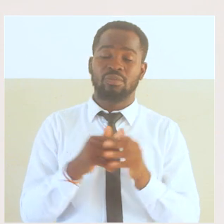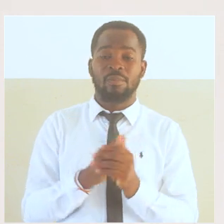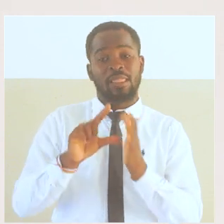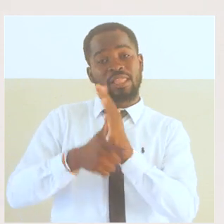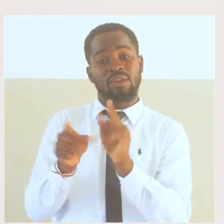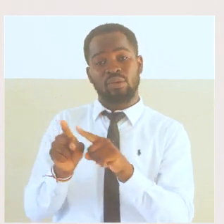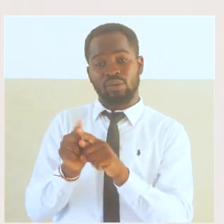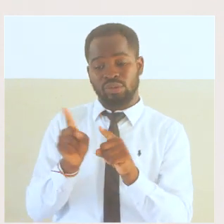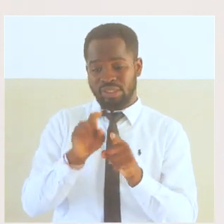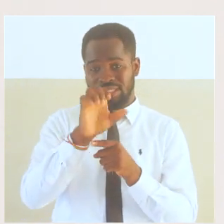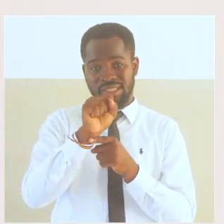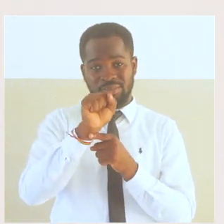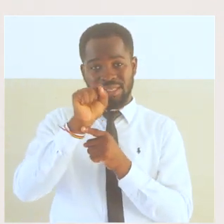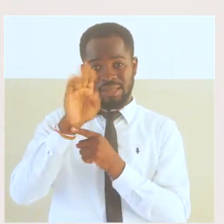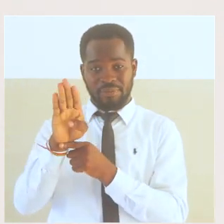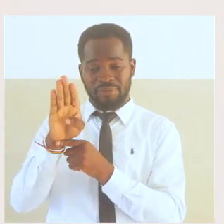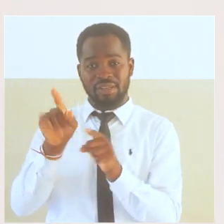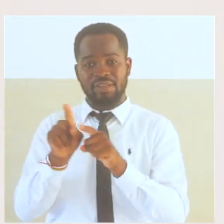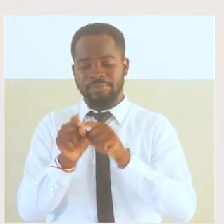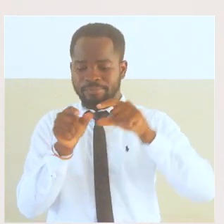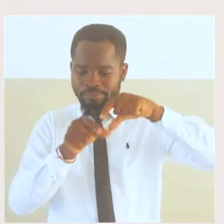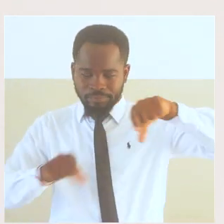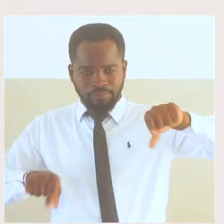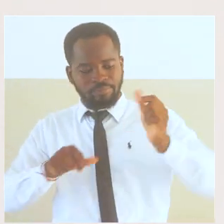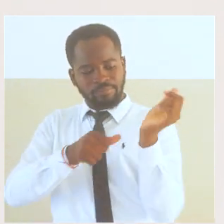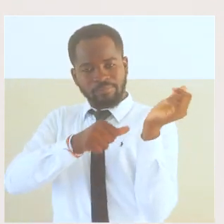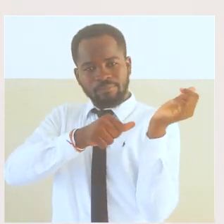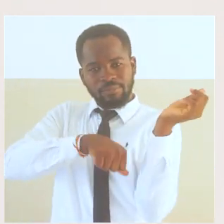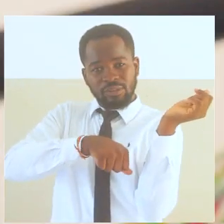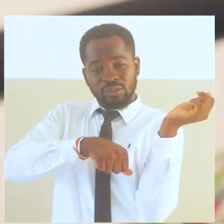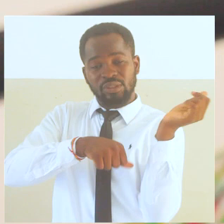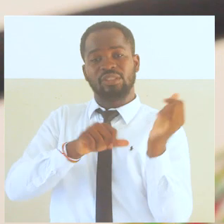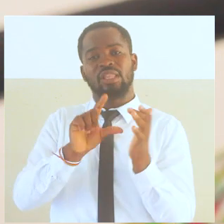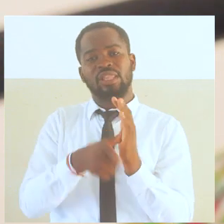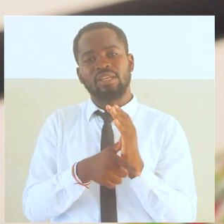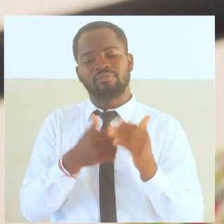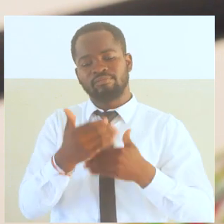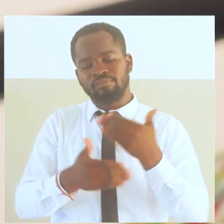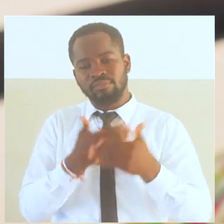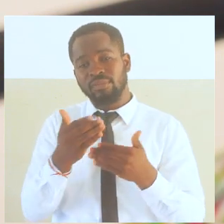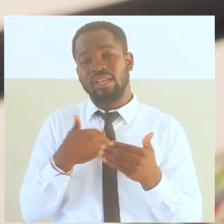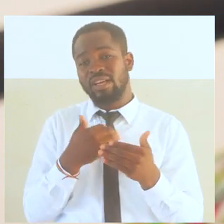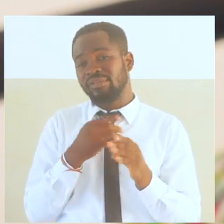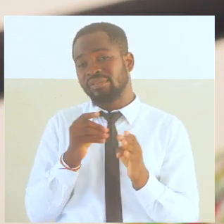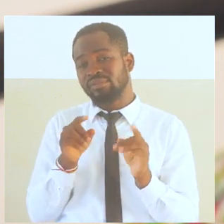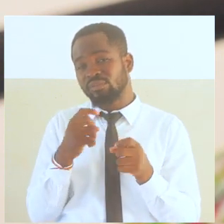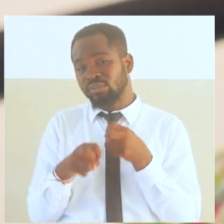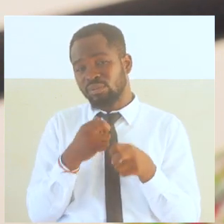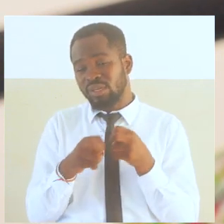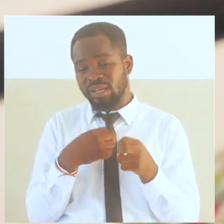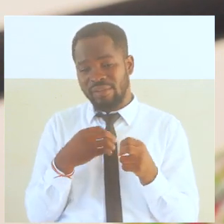repair the place. The defect is such that when there's a defect at the back of your spine, your